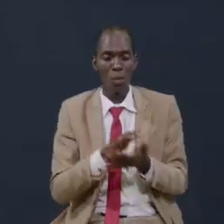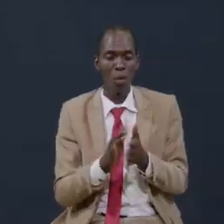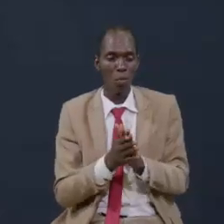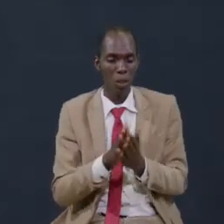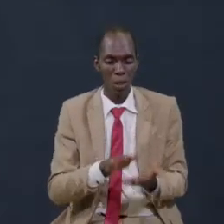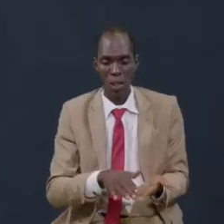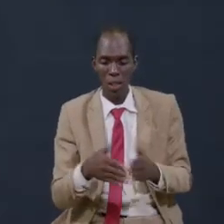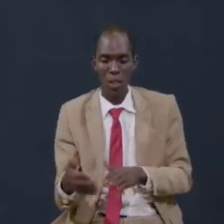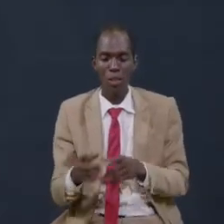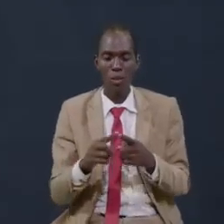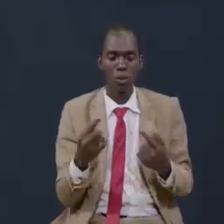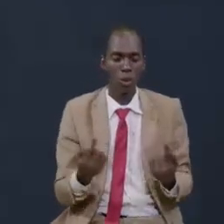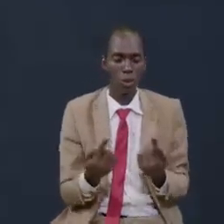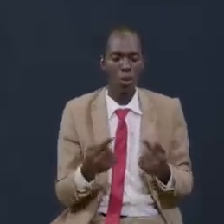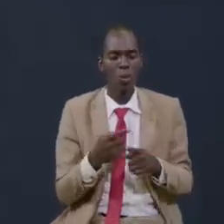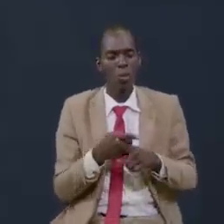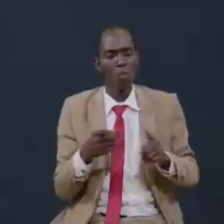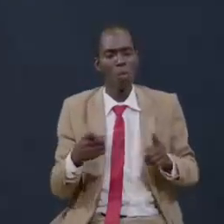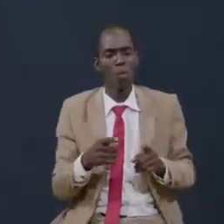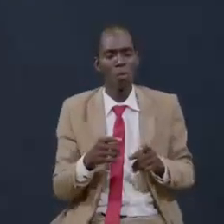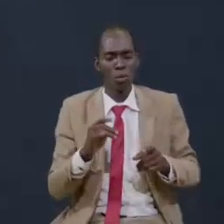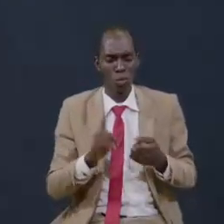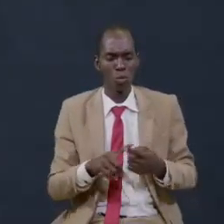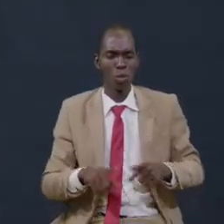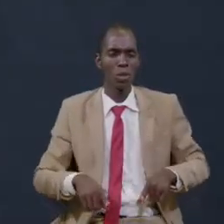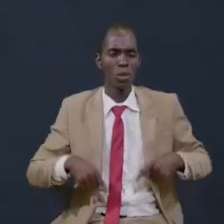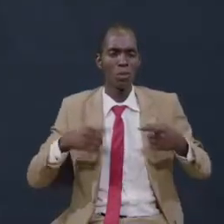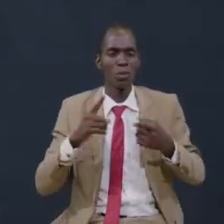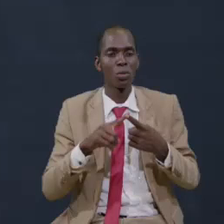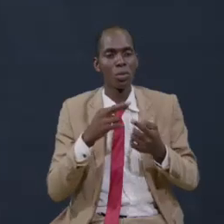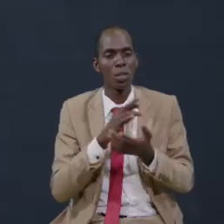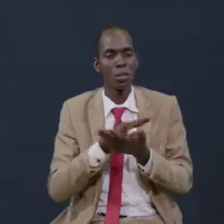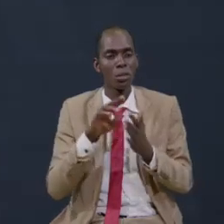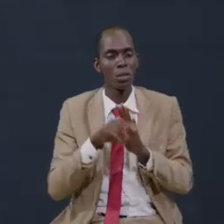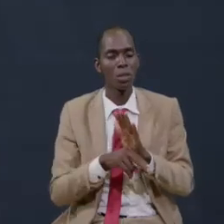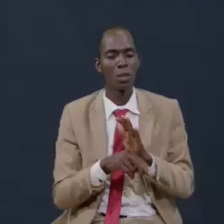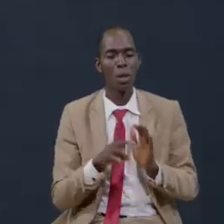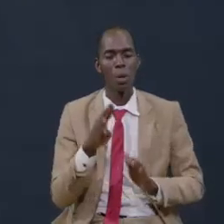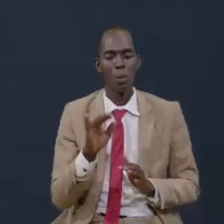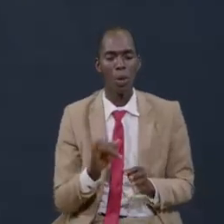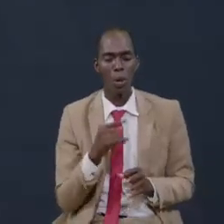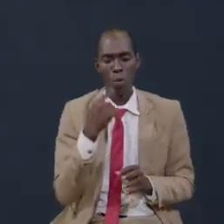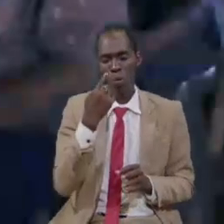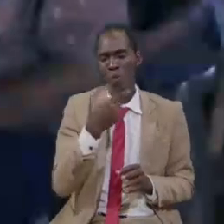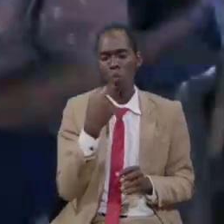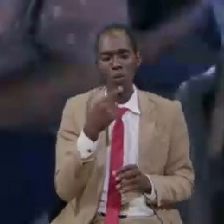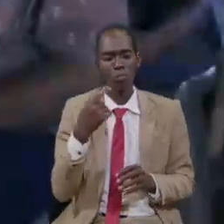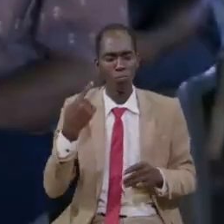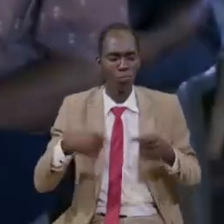live unto righteousness. By whose stripes? By whose